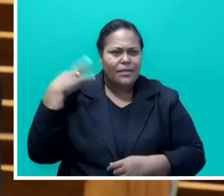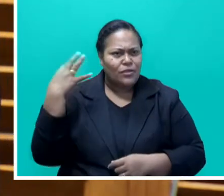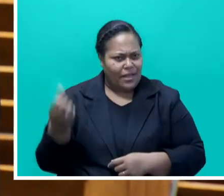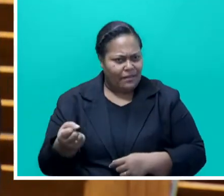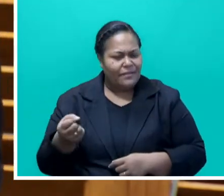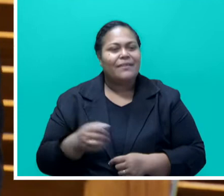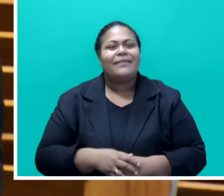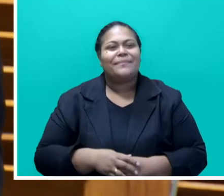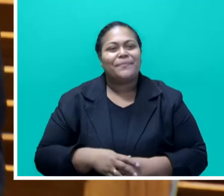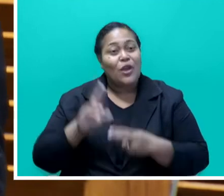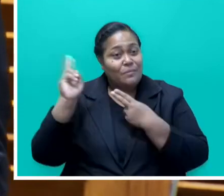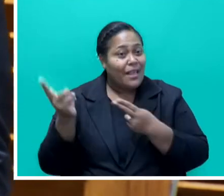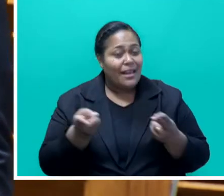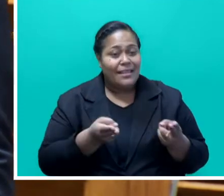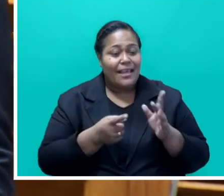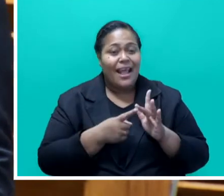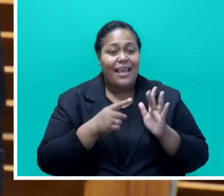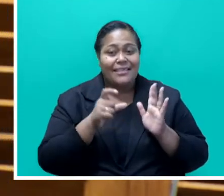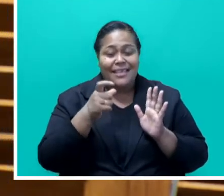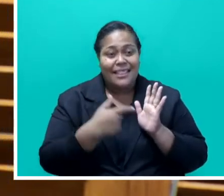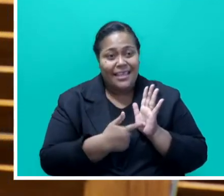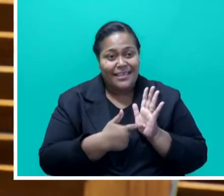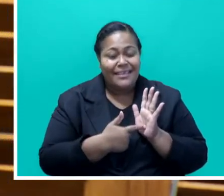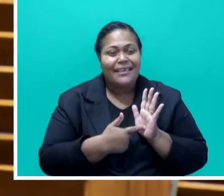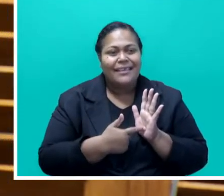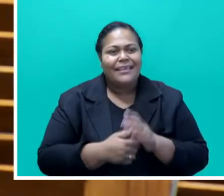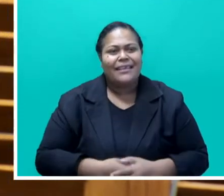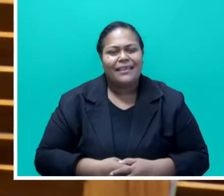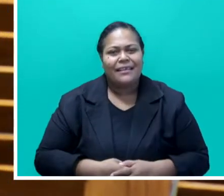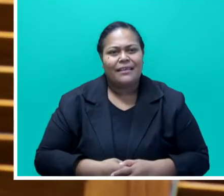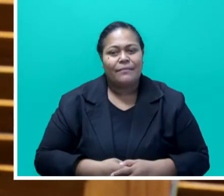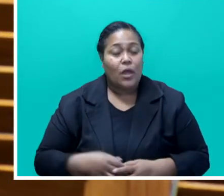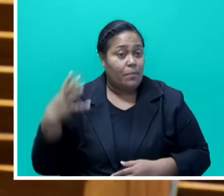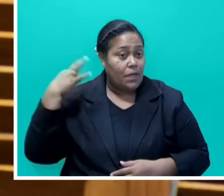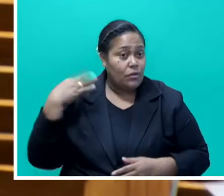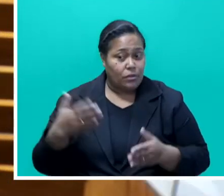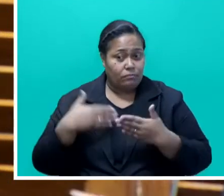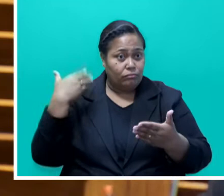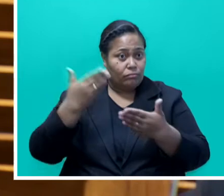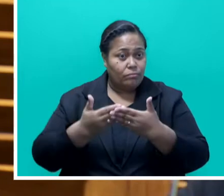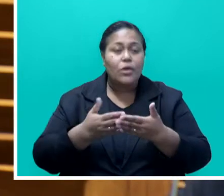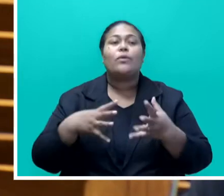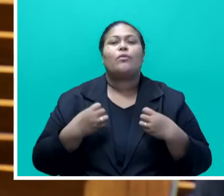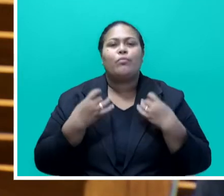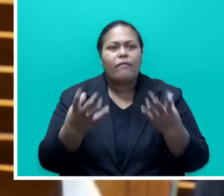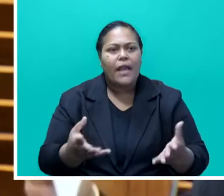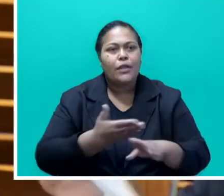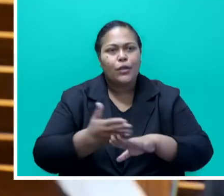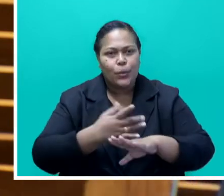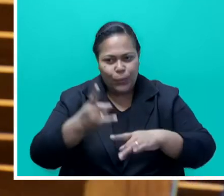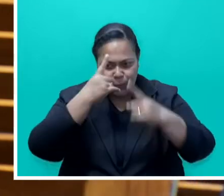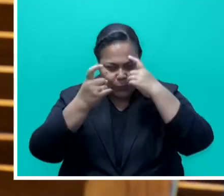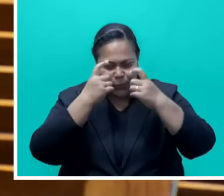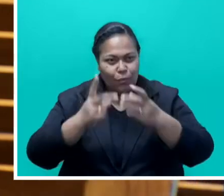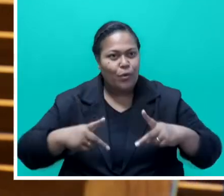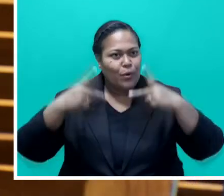hospitality and the ICT sector. Applications so far provide new and innovative proposals. Ideas